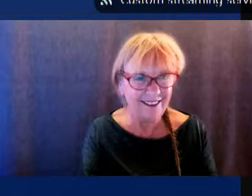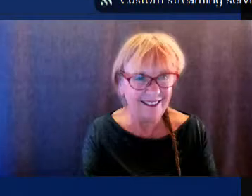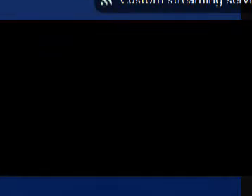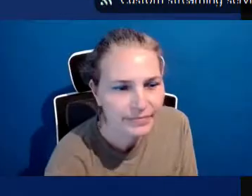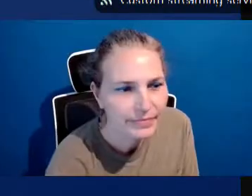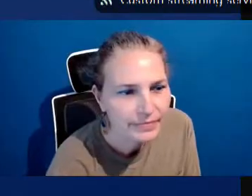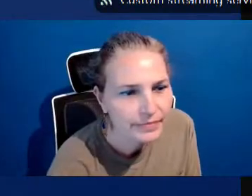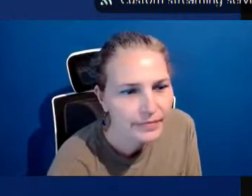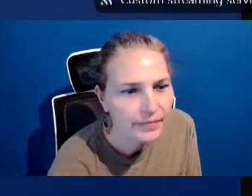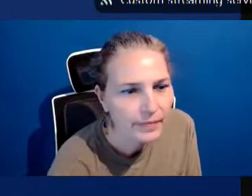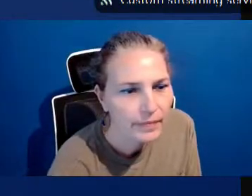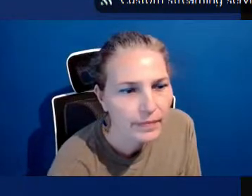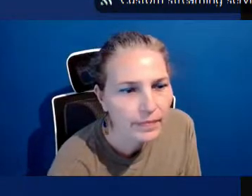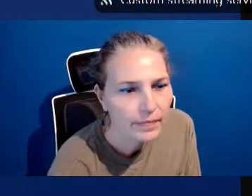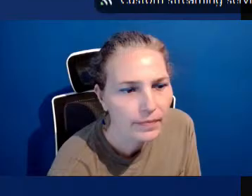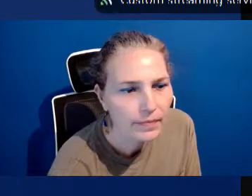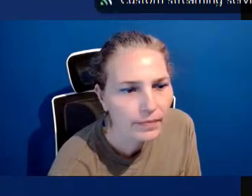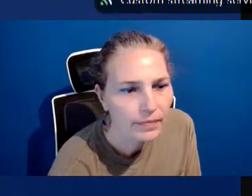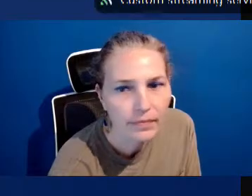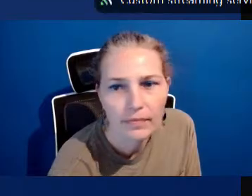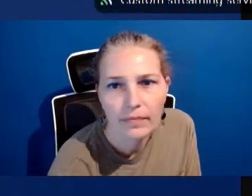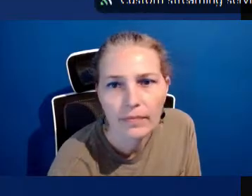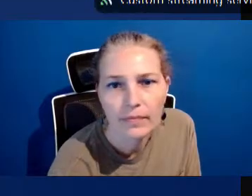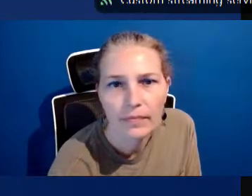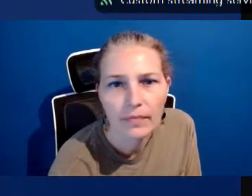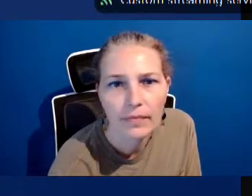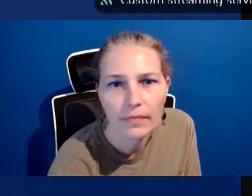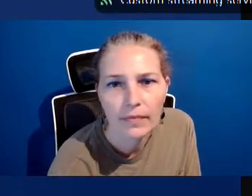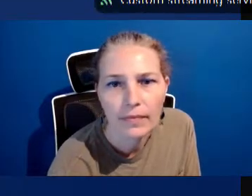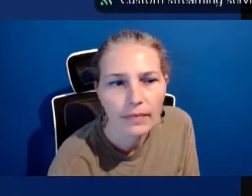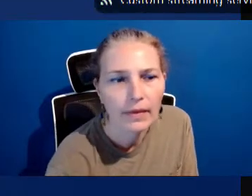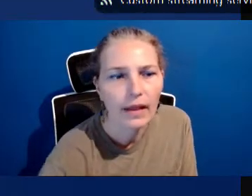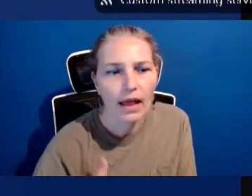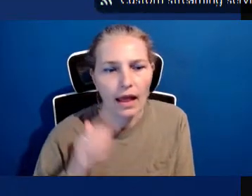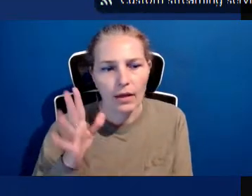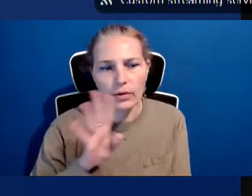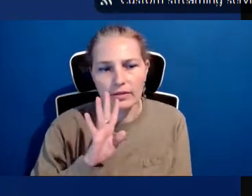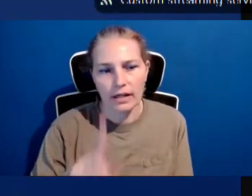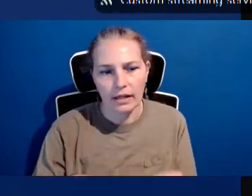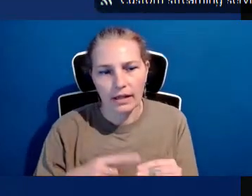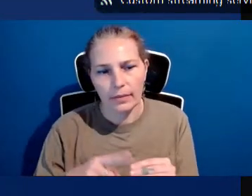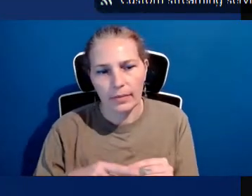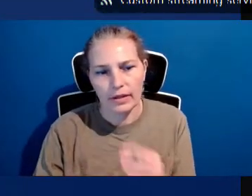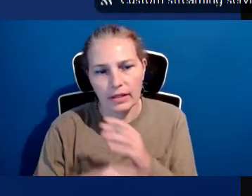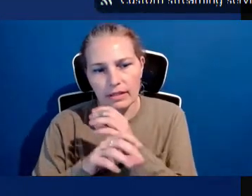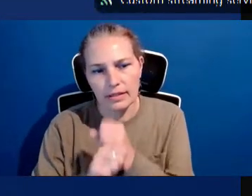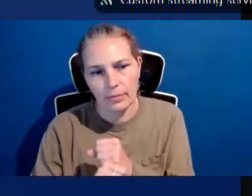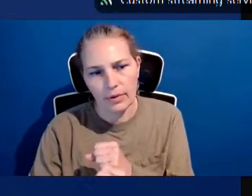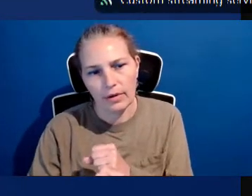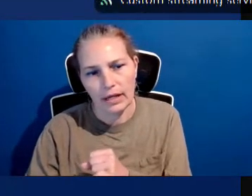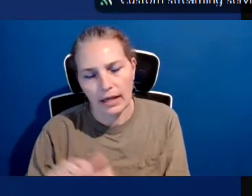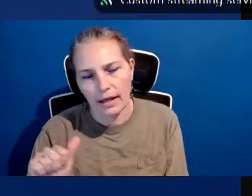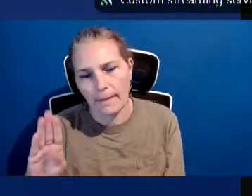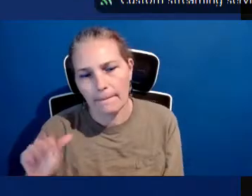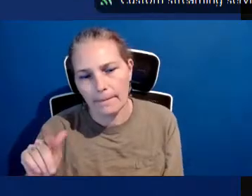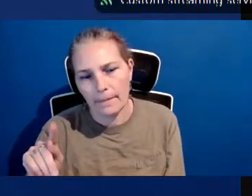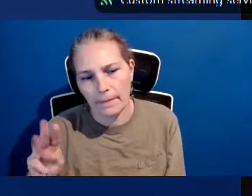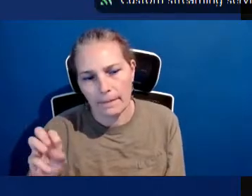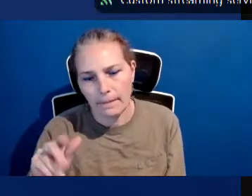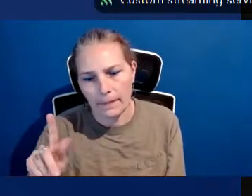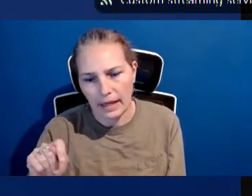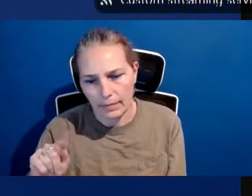So I'm going to be talking about the summary abatement process. As you heard the supervisor at the beginning of